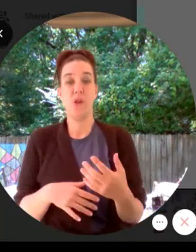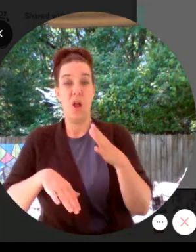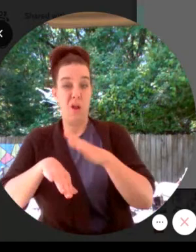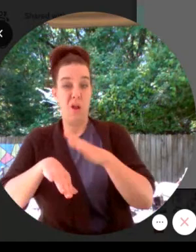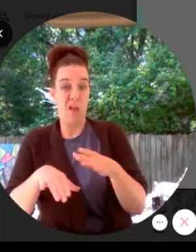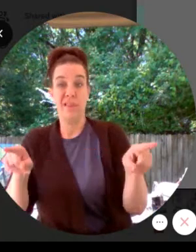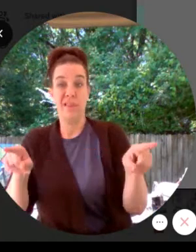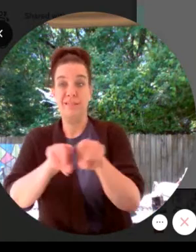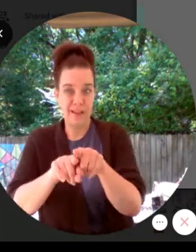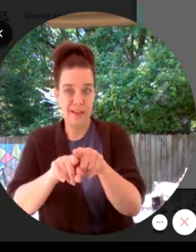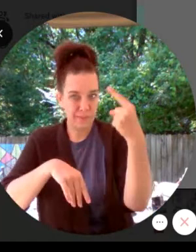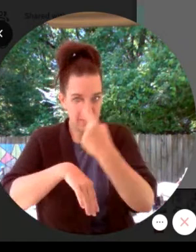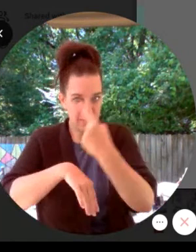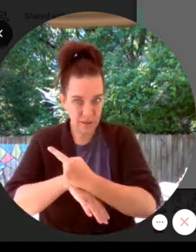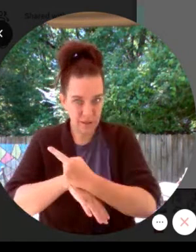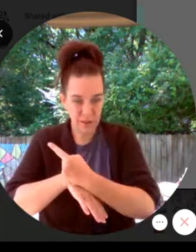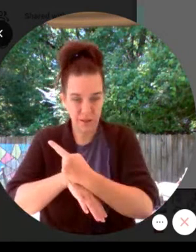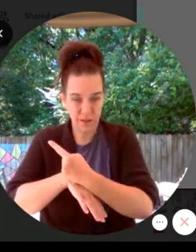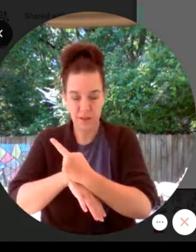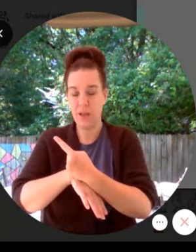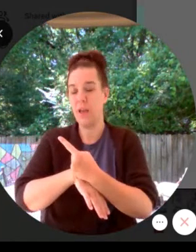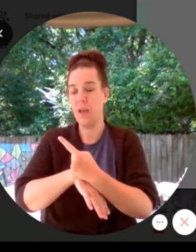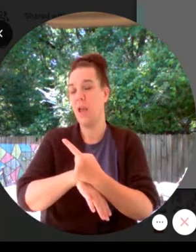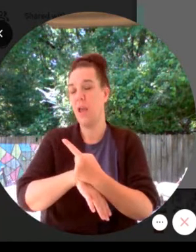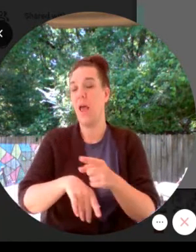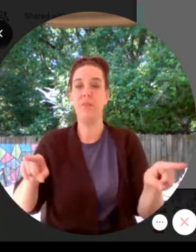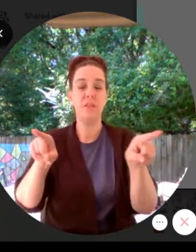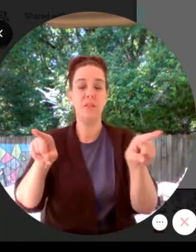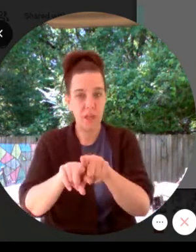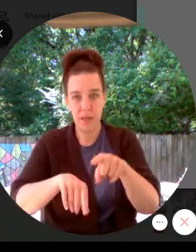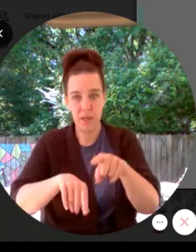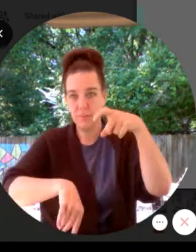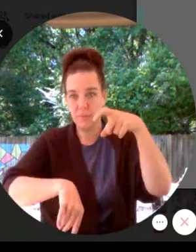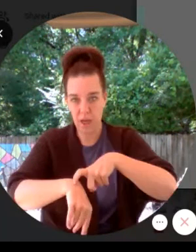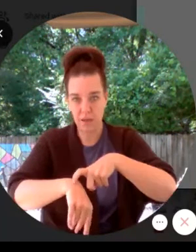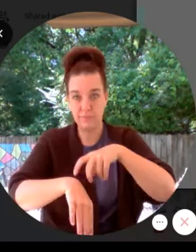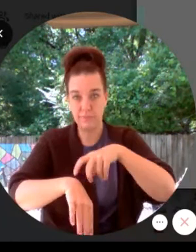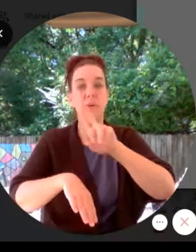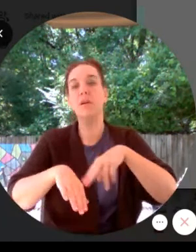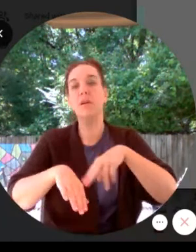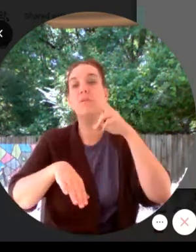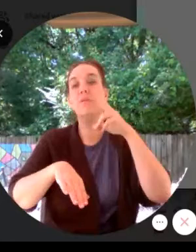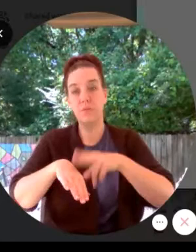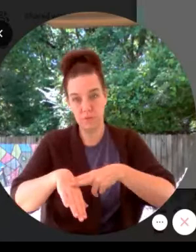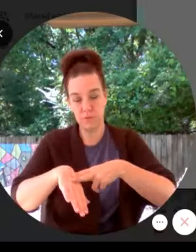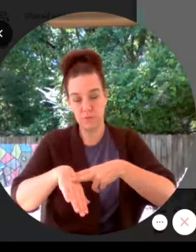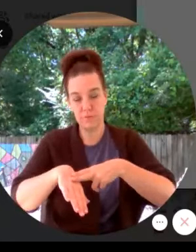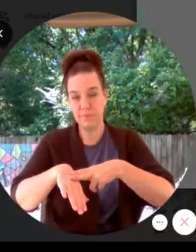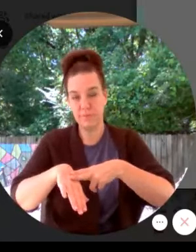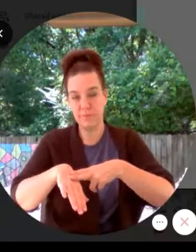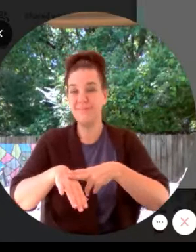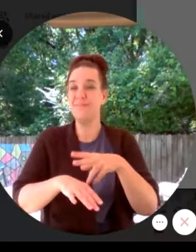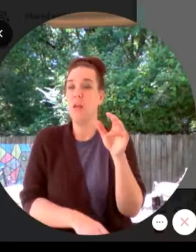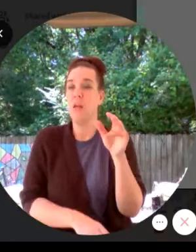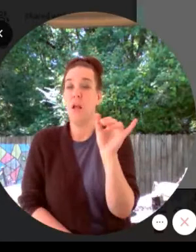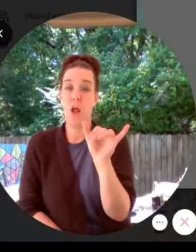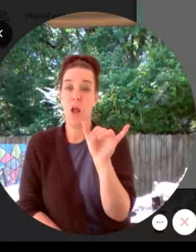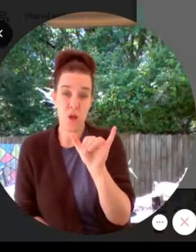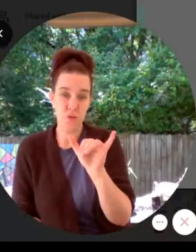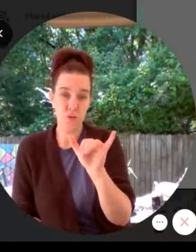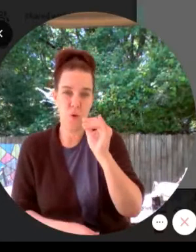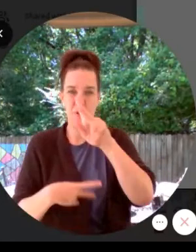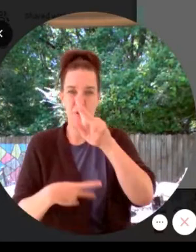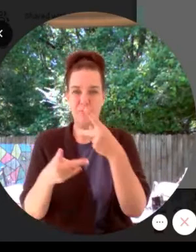day, at the same time, of course. He was also the kind